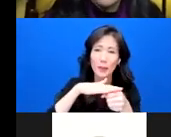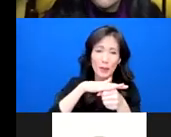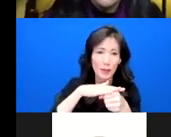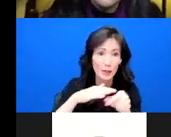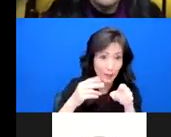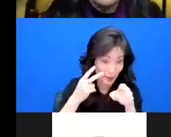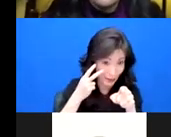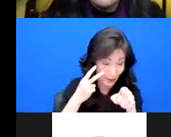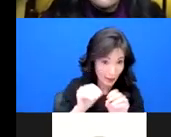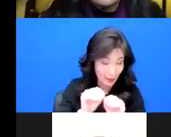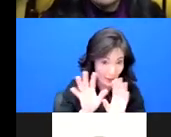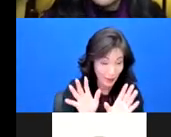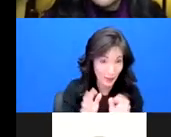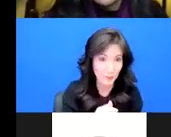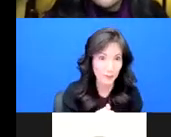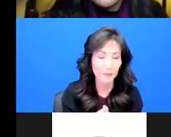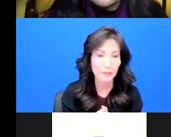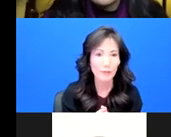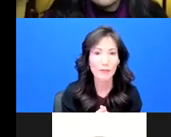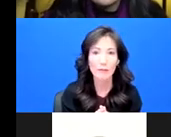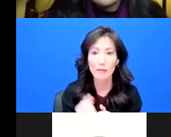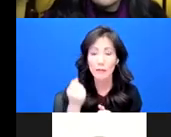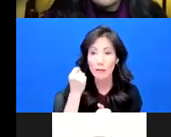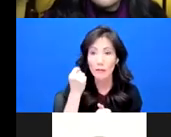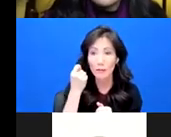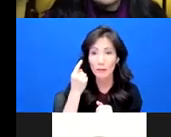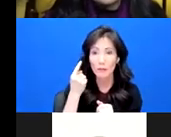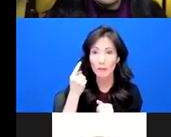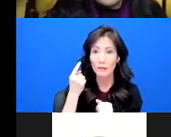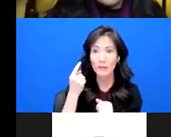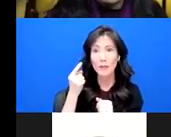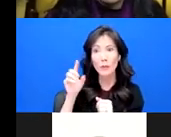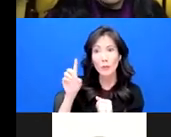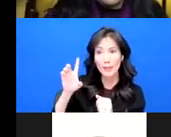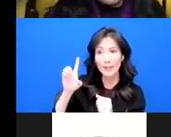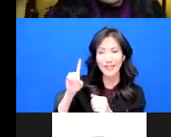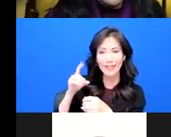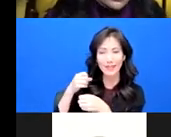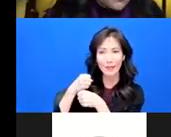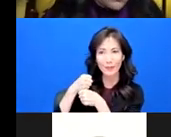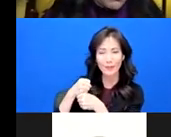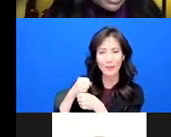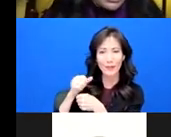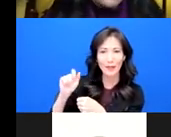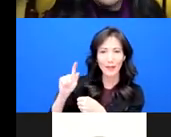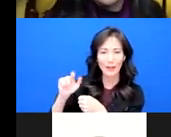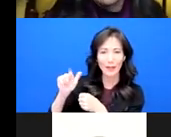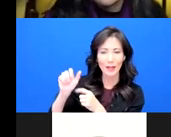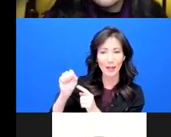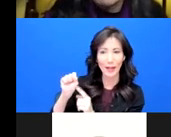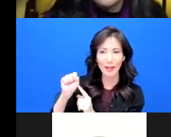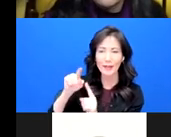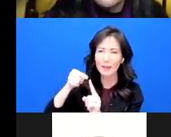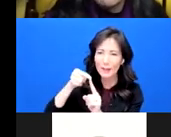more clearly. We did create an atlas that will have on those individual packets the